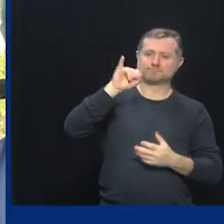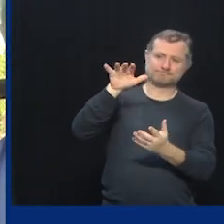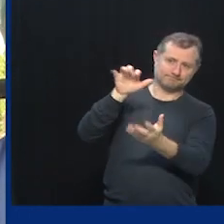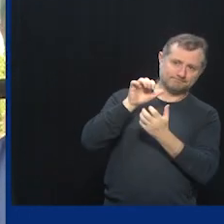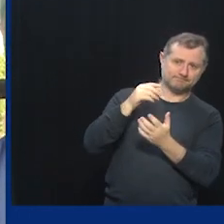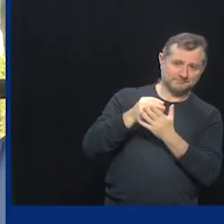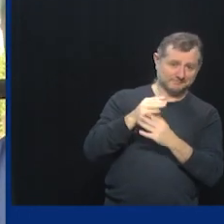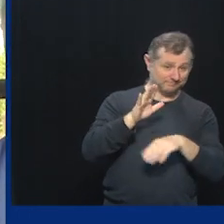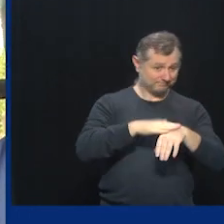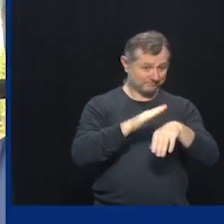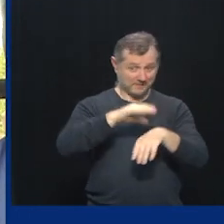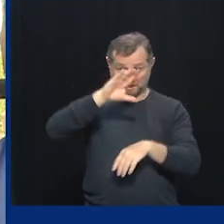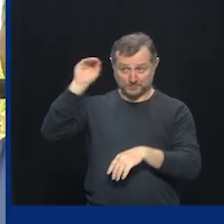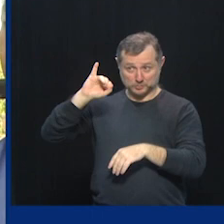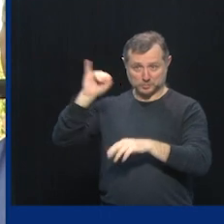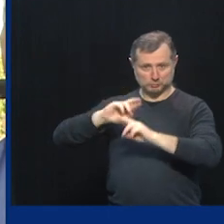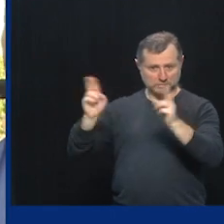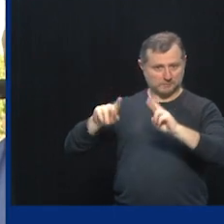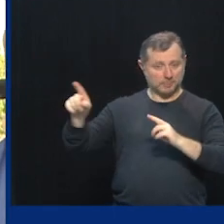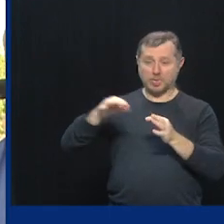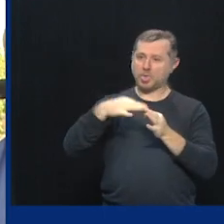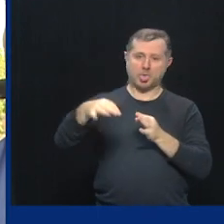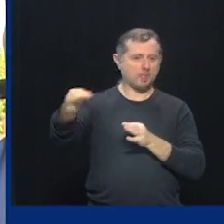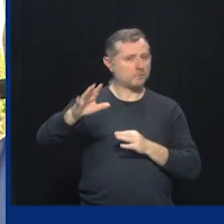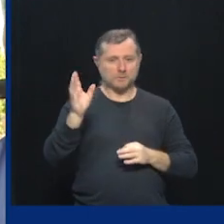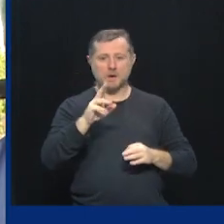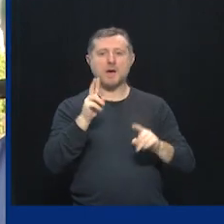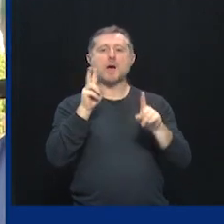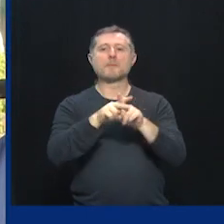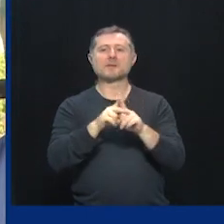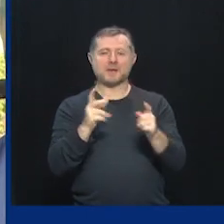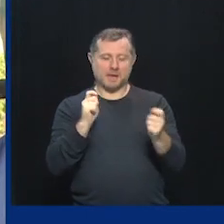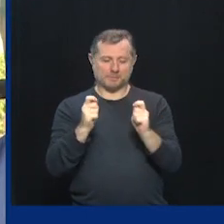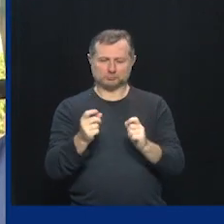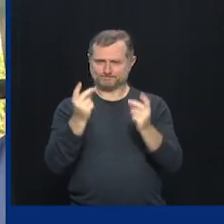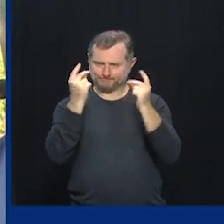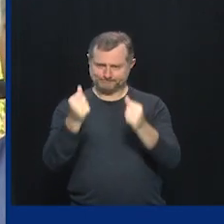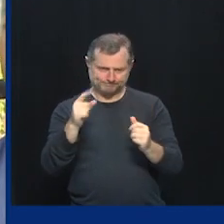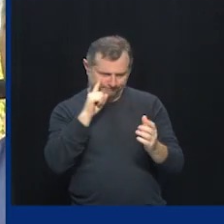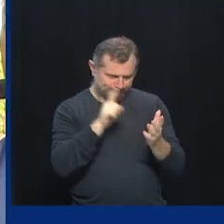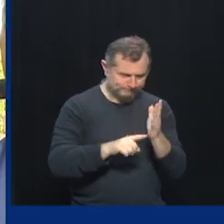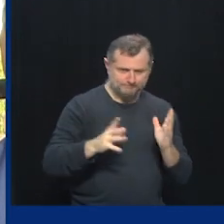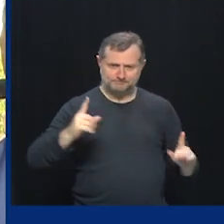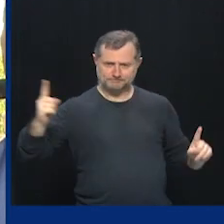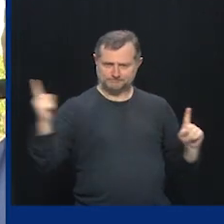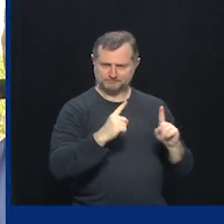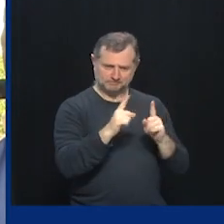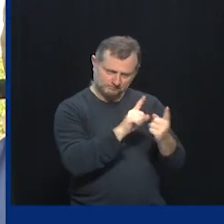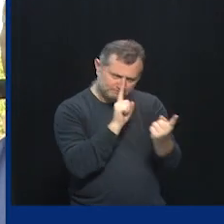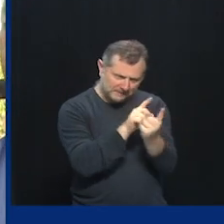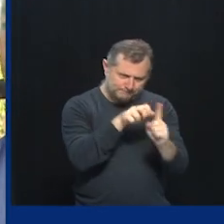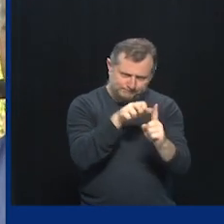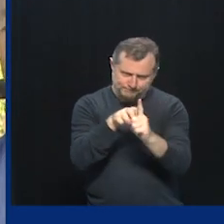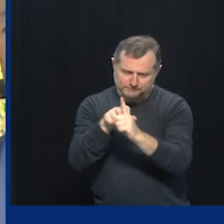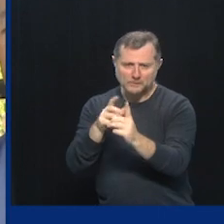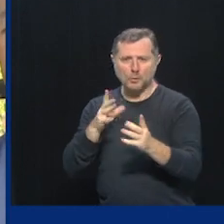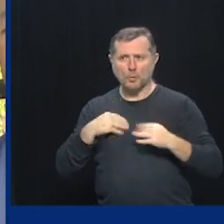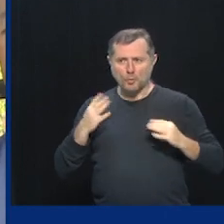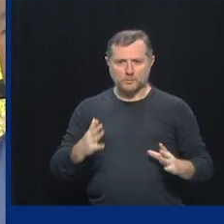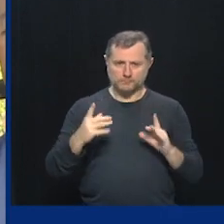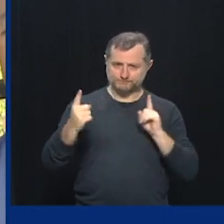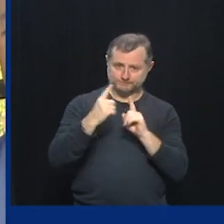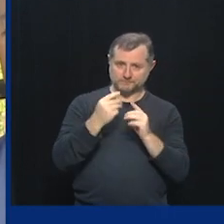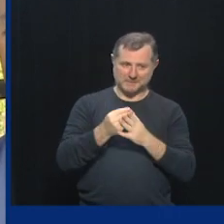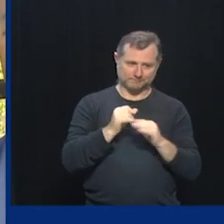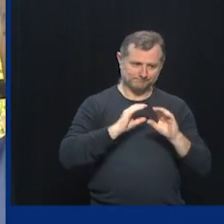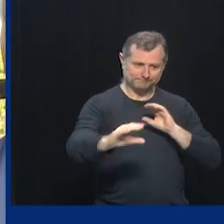want delays. I want your claim adjusters out there meeting with property owners right now so we can get money to them. And I also, lastly, I want to tell you